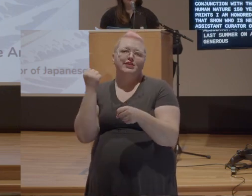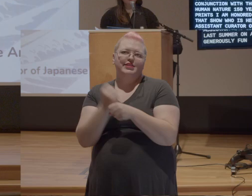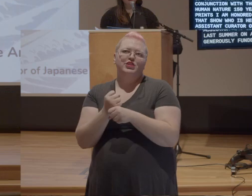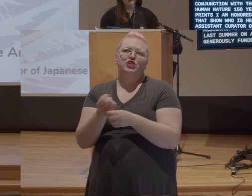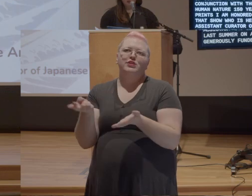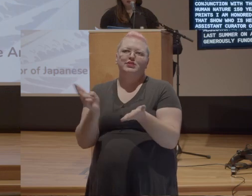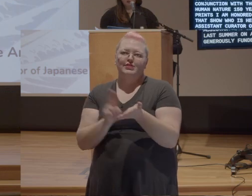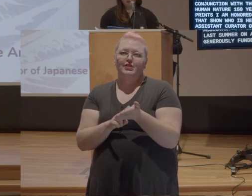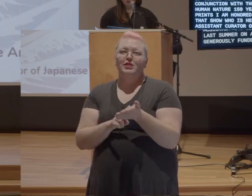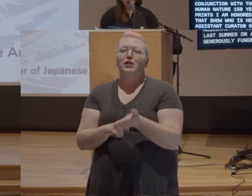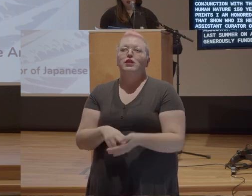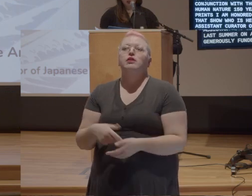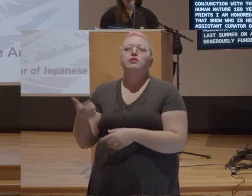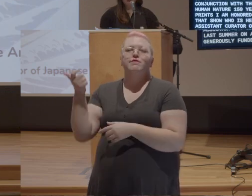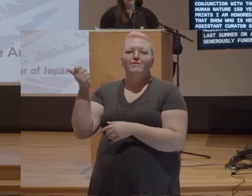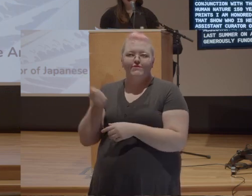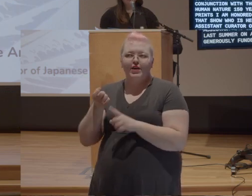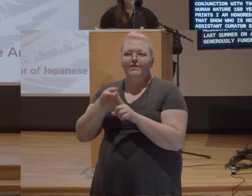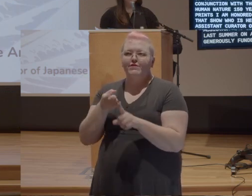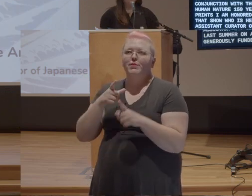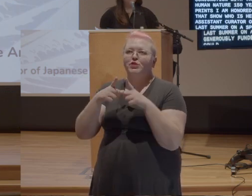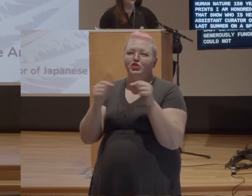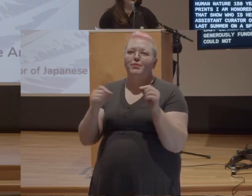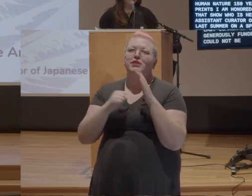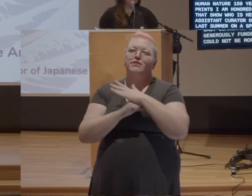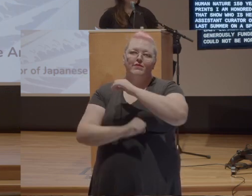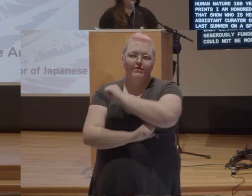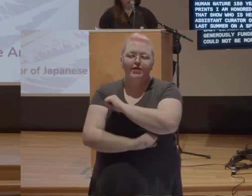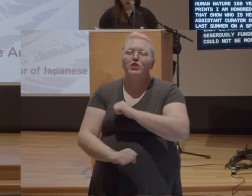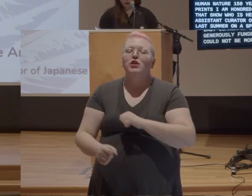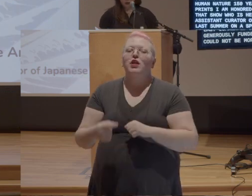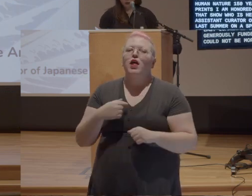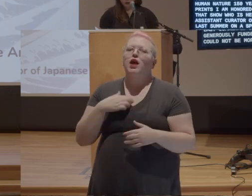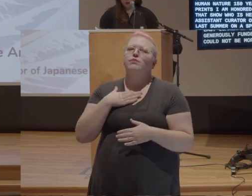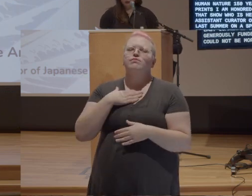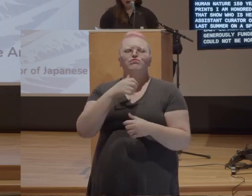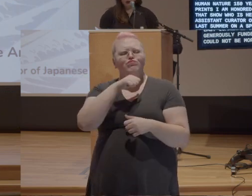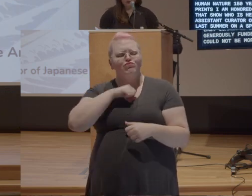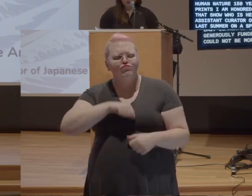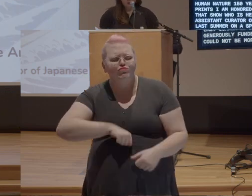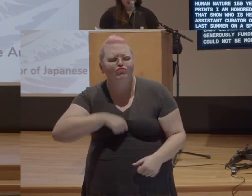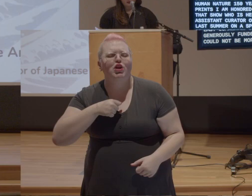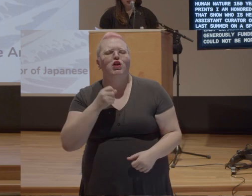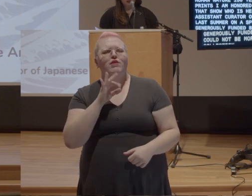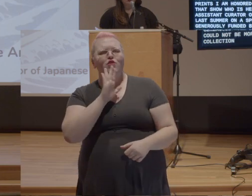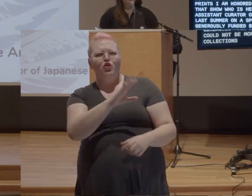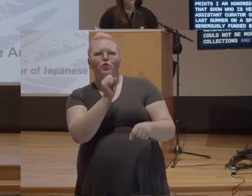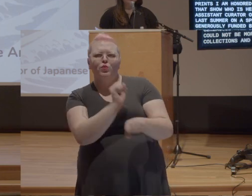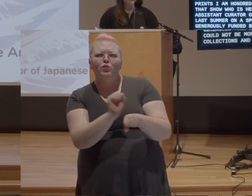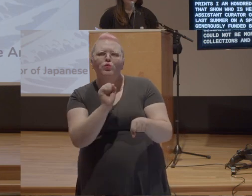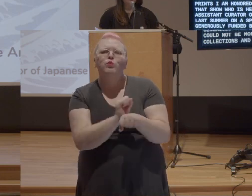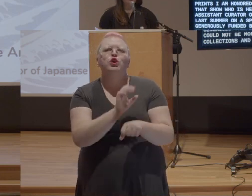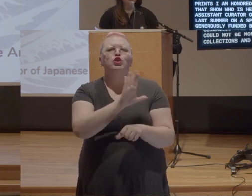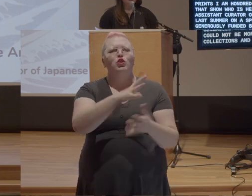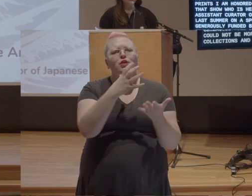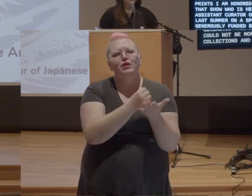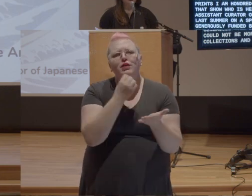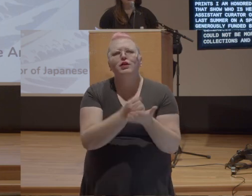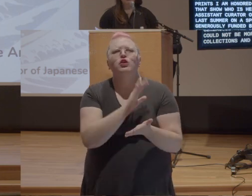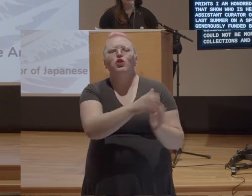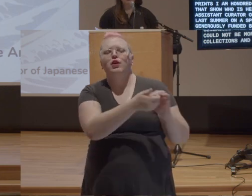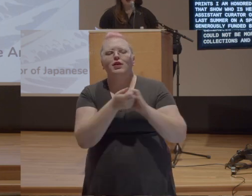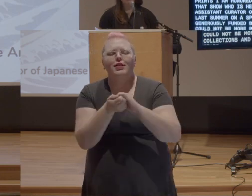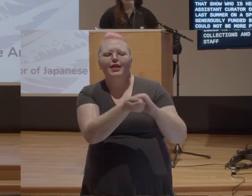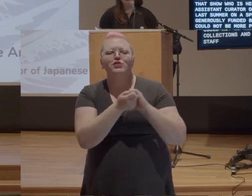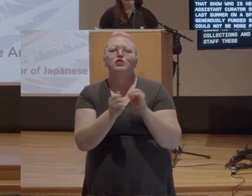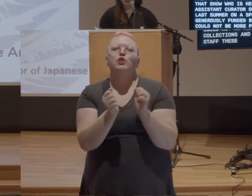by the Japan Foundation. And I could not be more proud of her work with our collections and her collaboration with museum